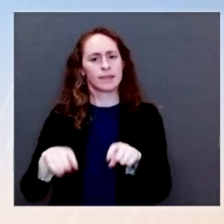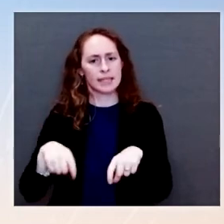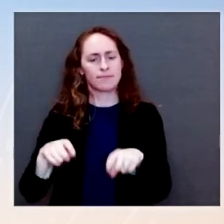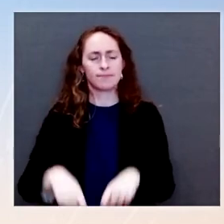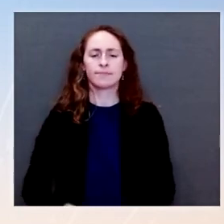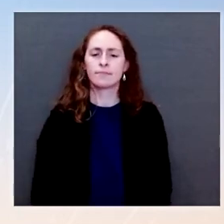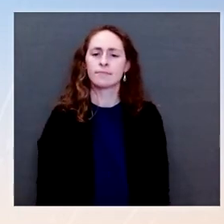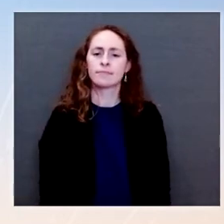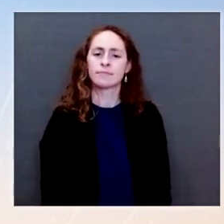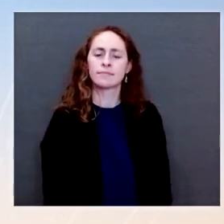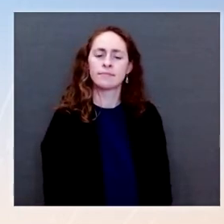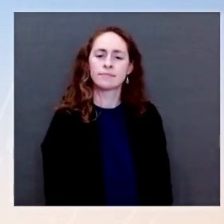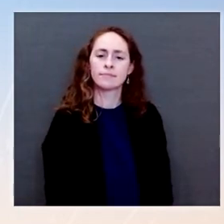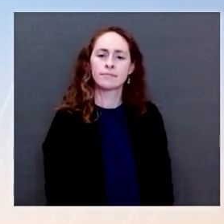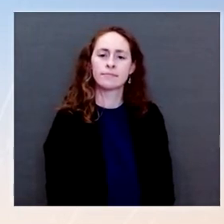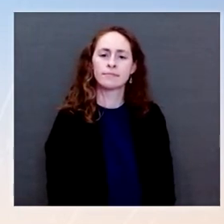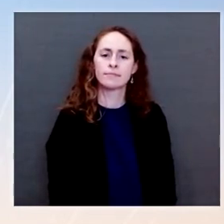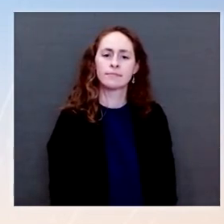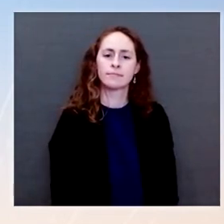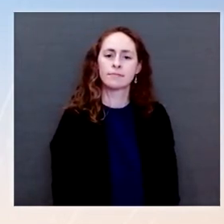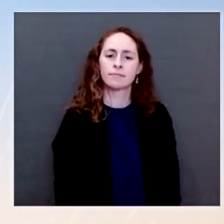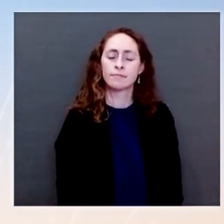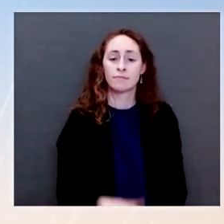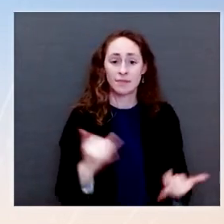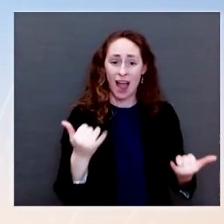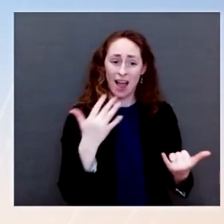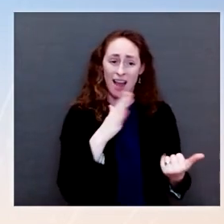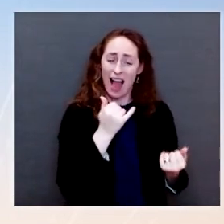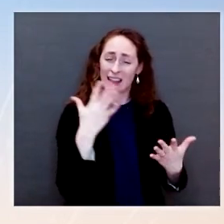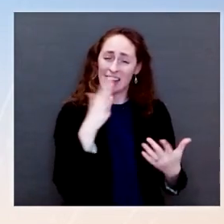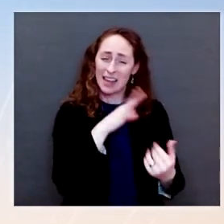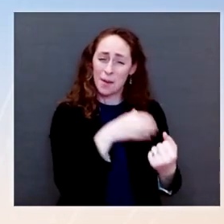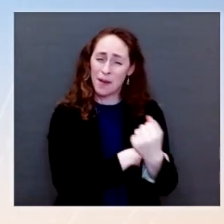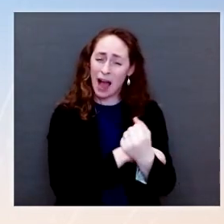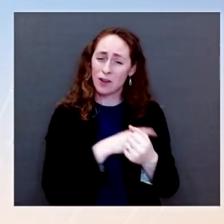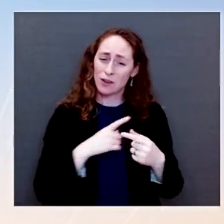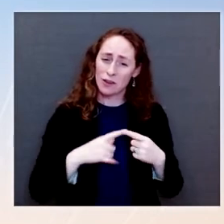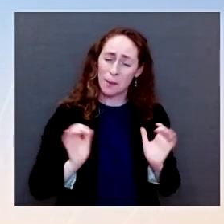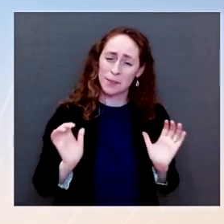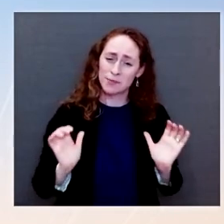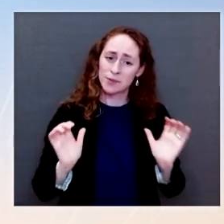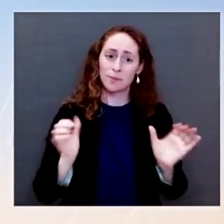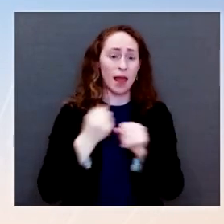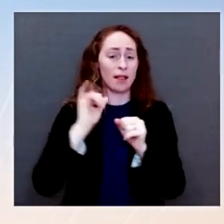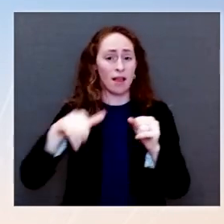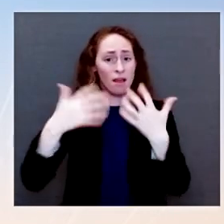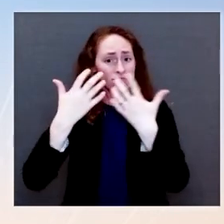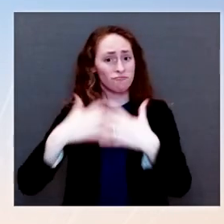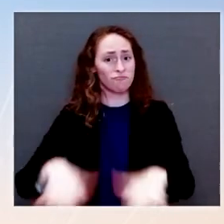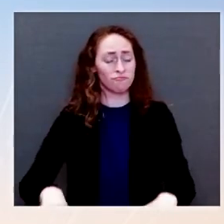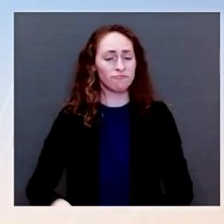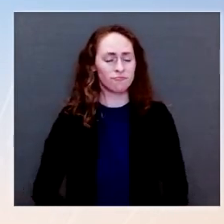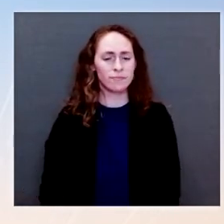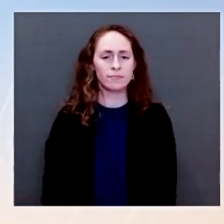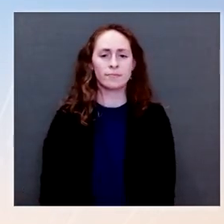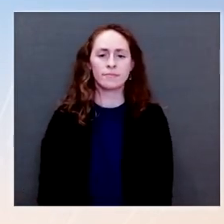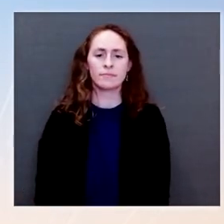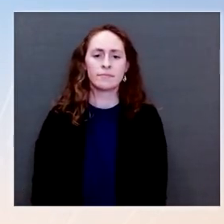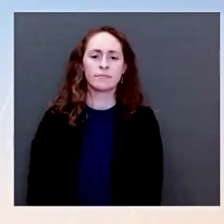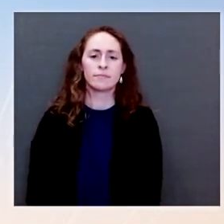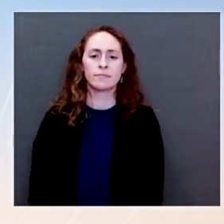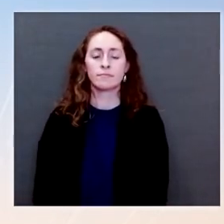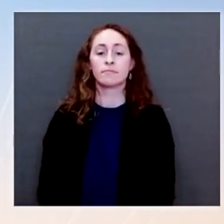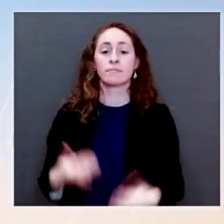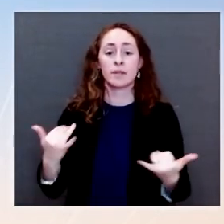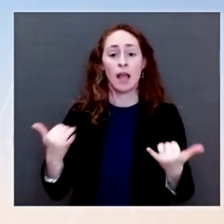highlighting the components of the package on prescription drugs that lower the cost, that ensure that people who are the millions